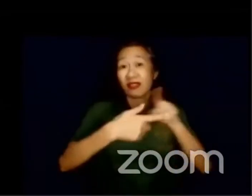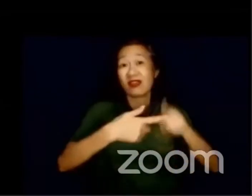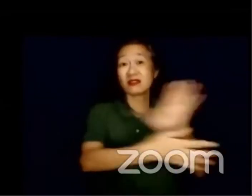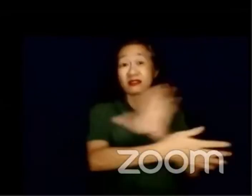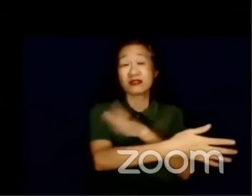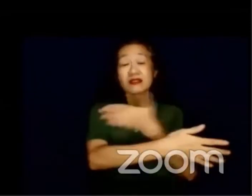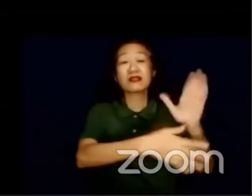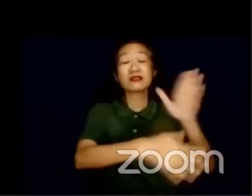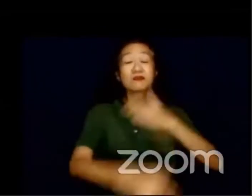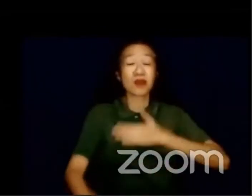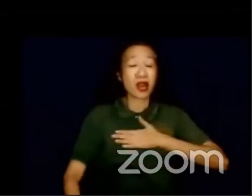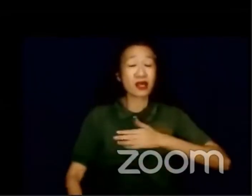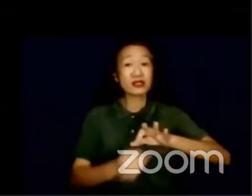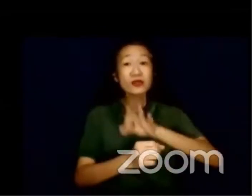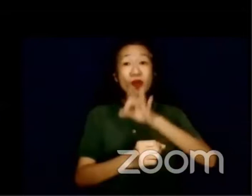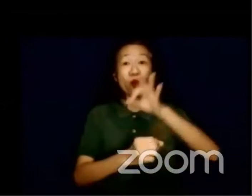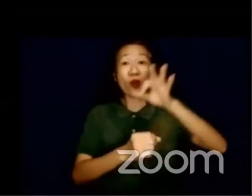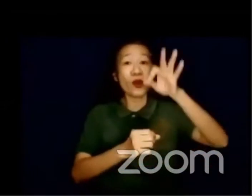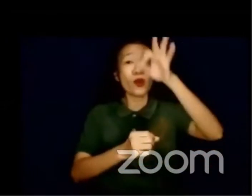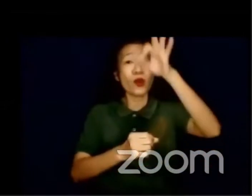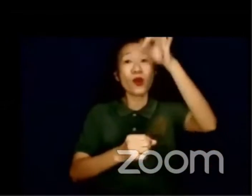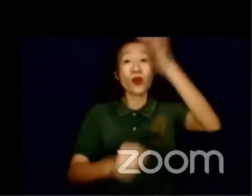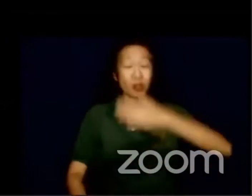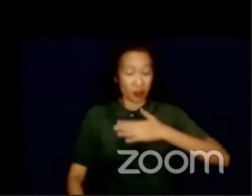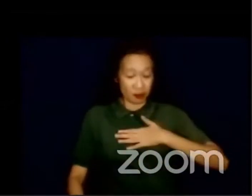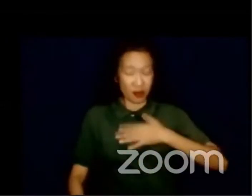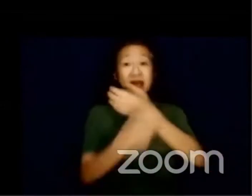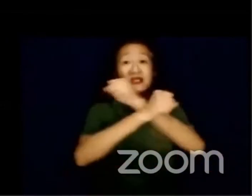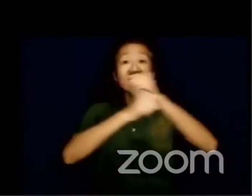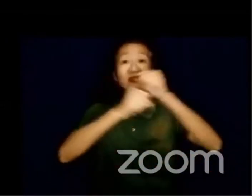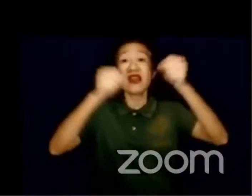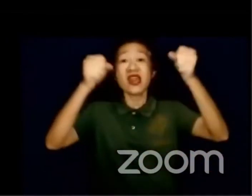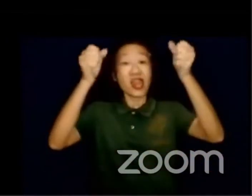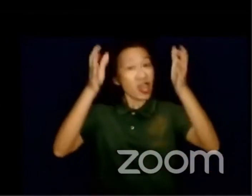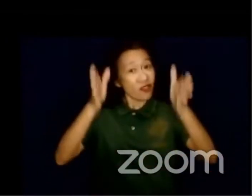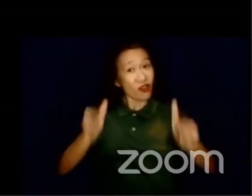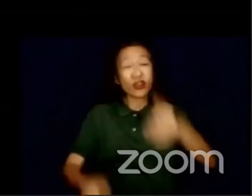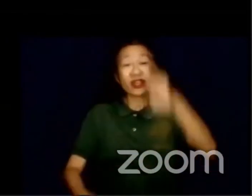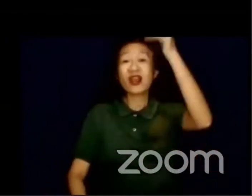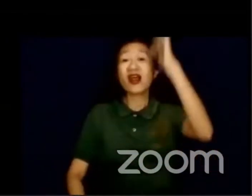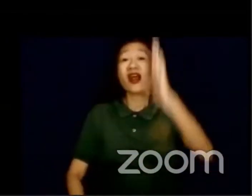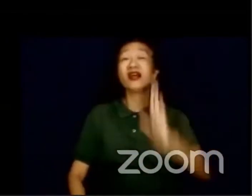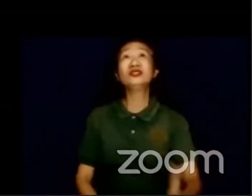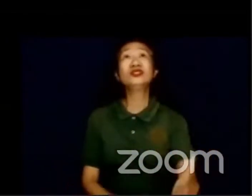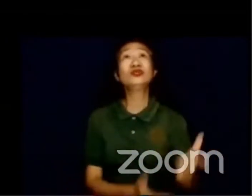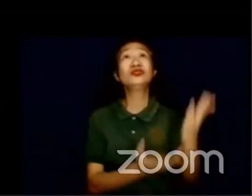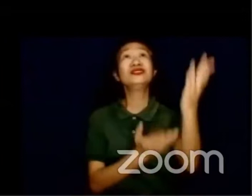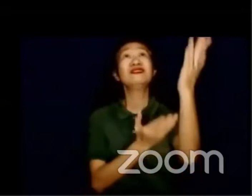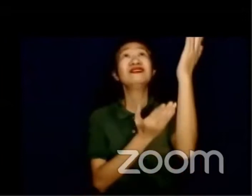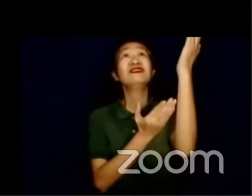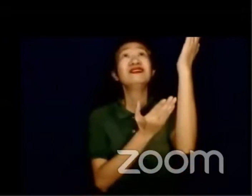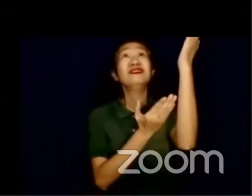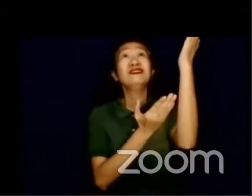art. Then sings my soul, my Savior